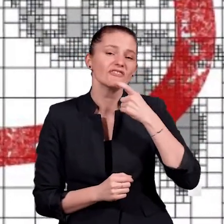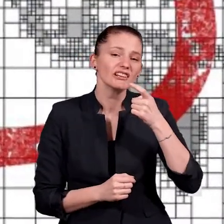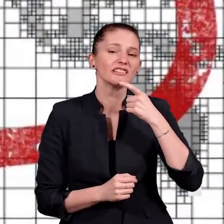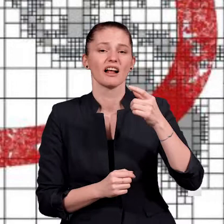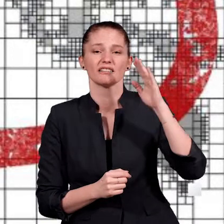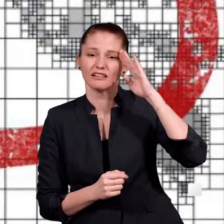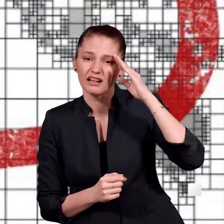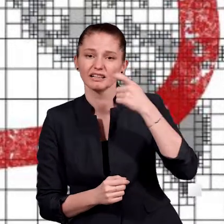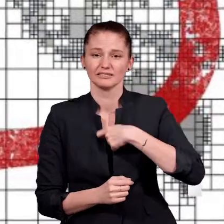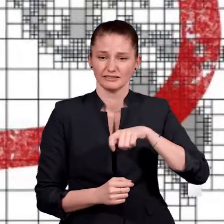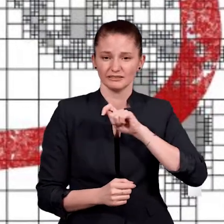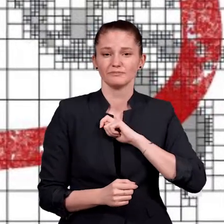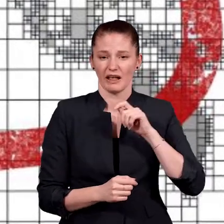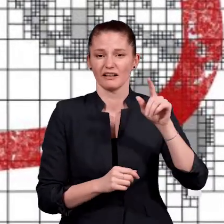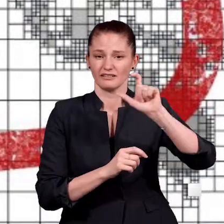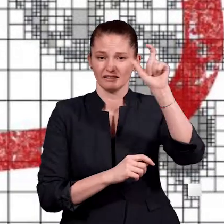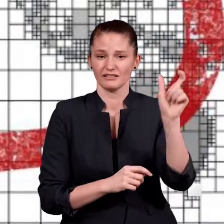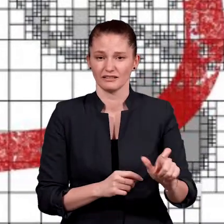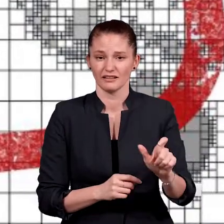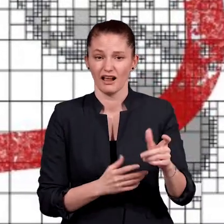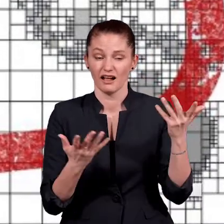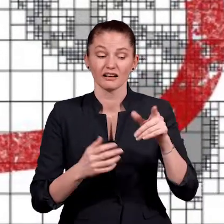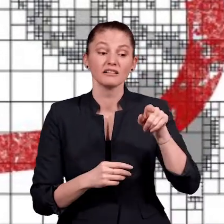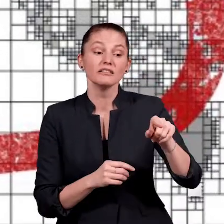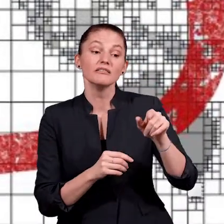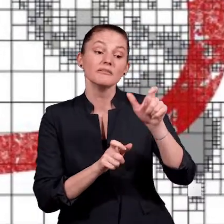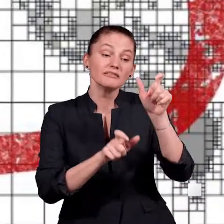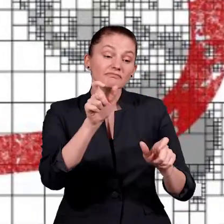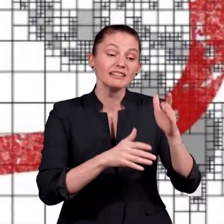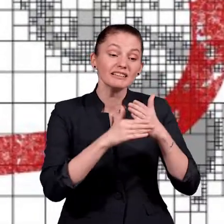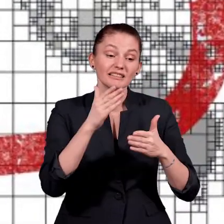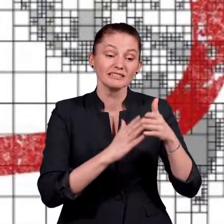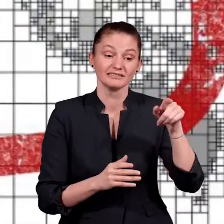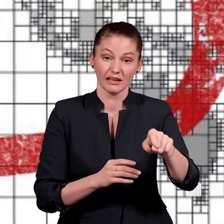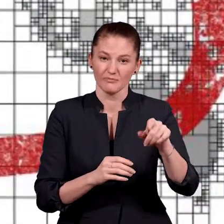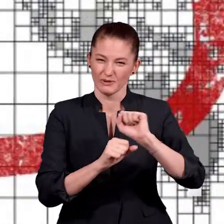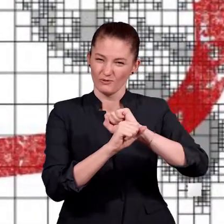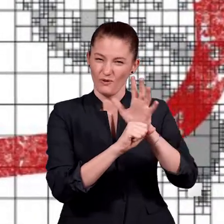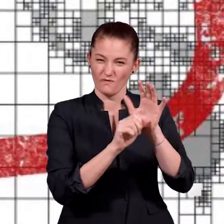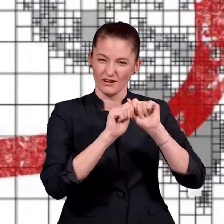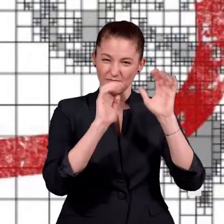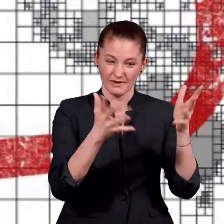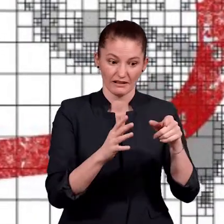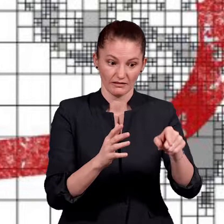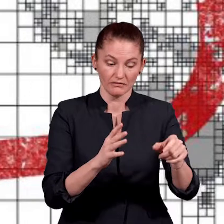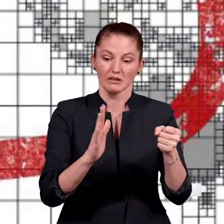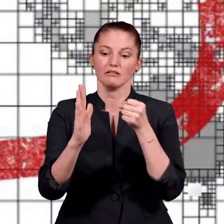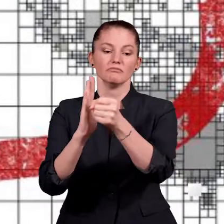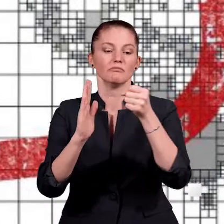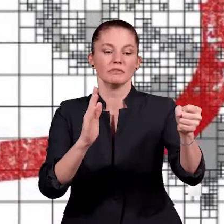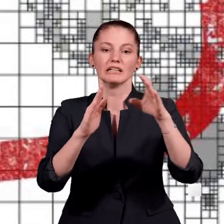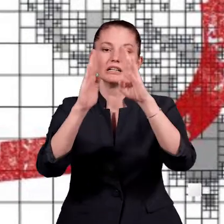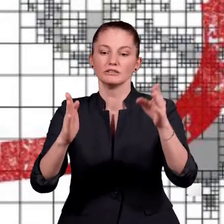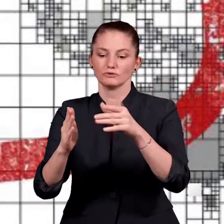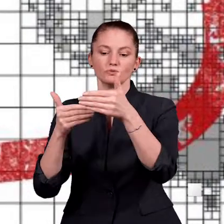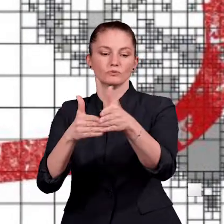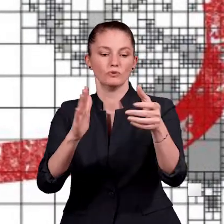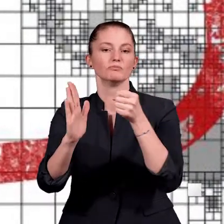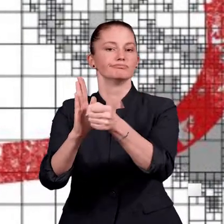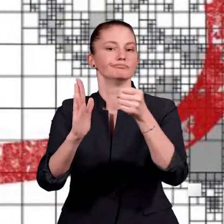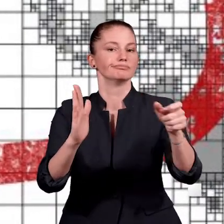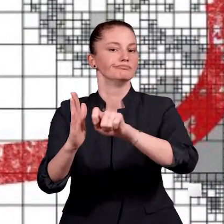during the COVID-19 pandemic, with reports that people in nursing homes were locked in their rooms in